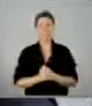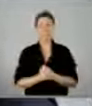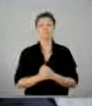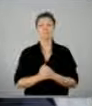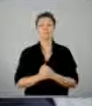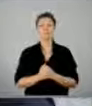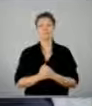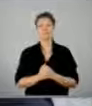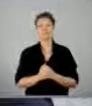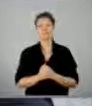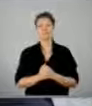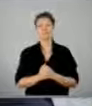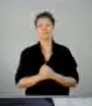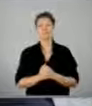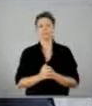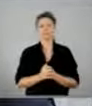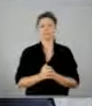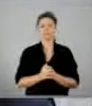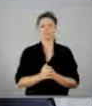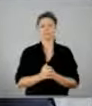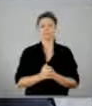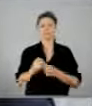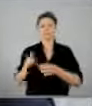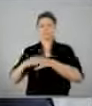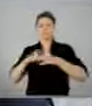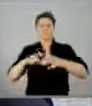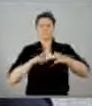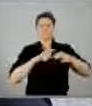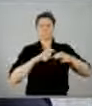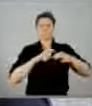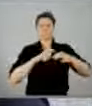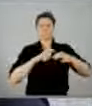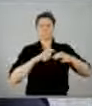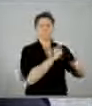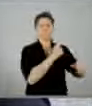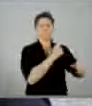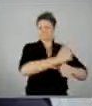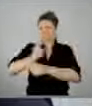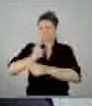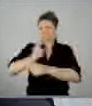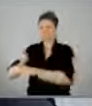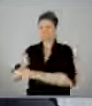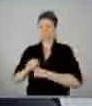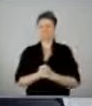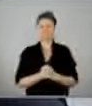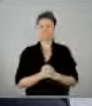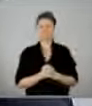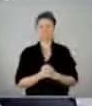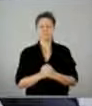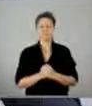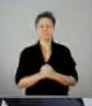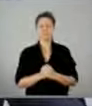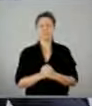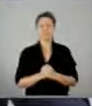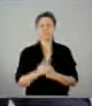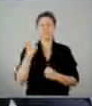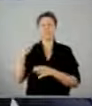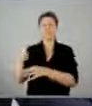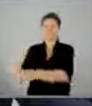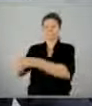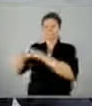Yes. Prime Minister, picking up what you said about phone records then, do you not believe, Brittany, that she was contacted by a senior person in your office to